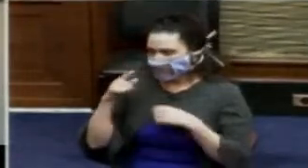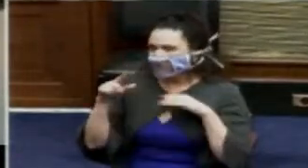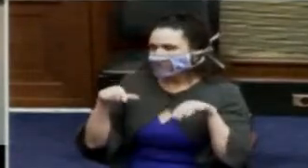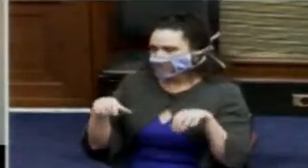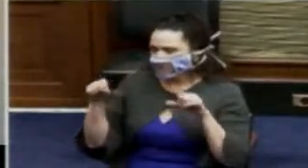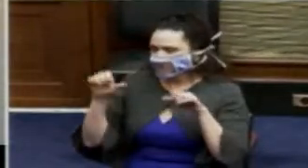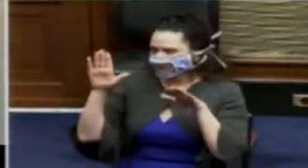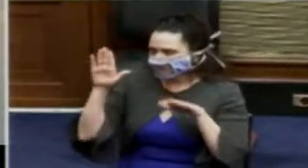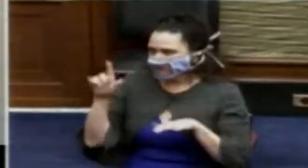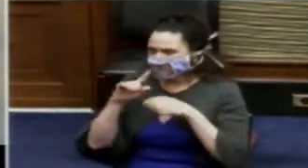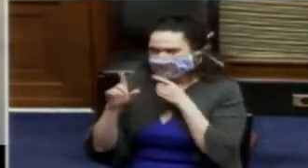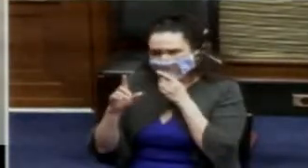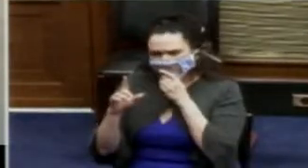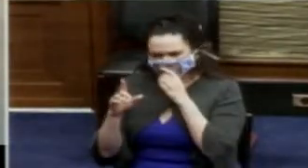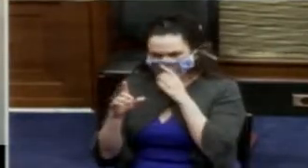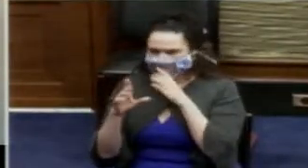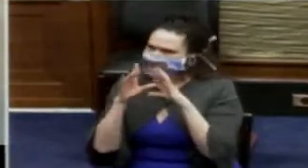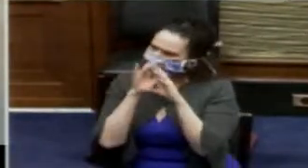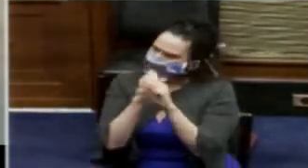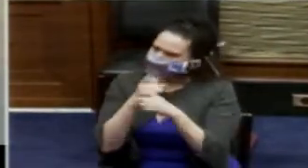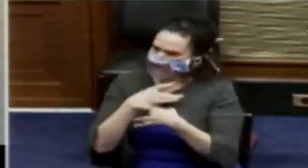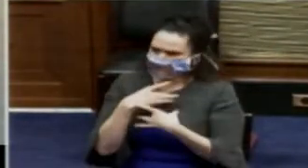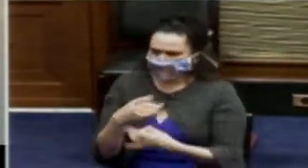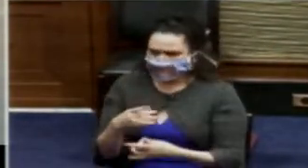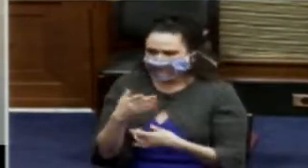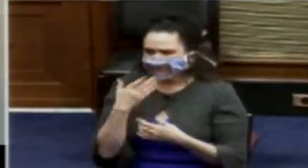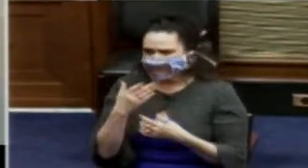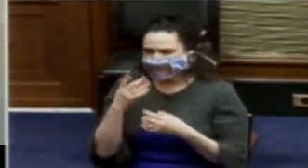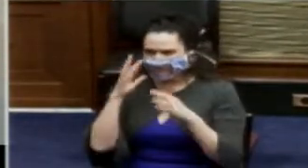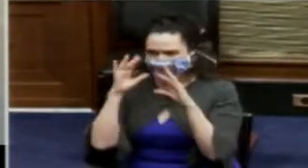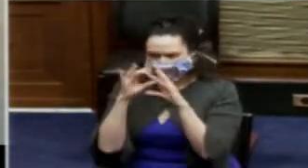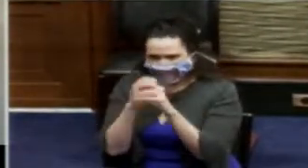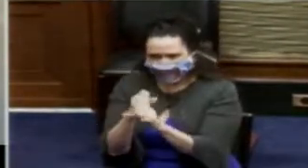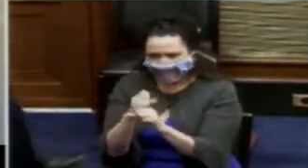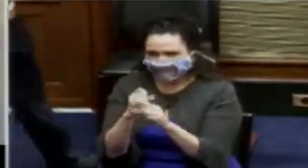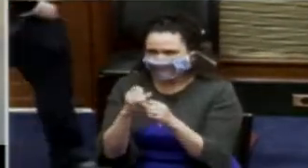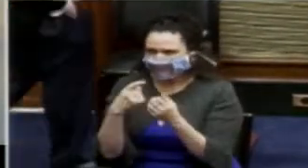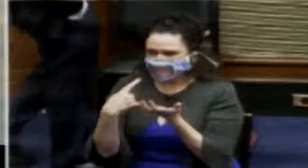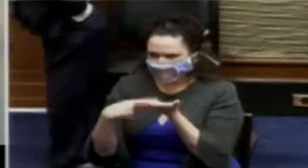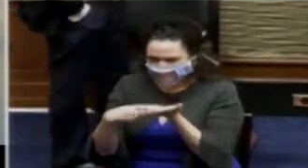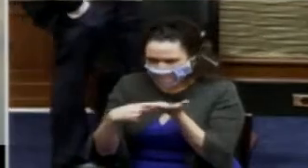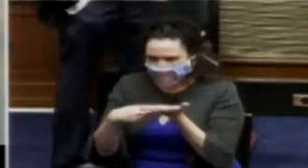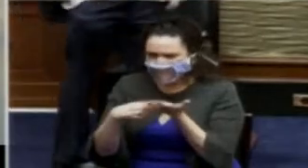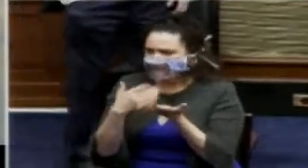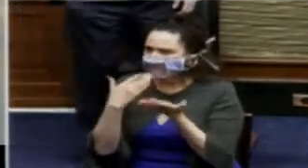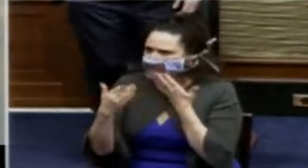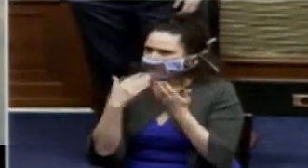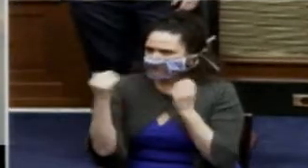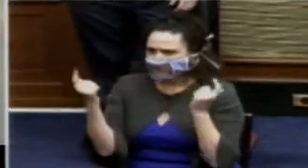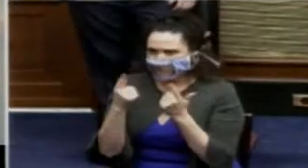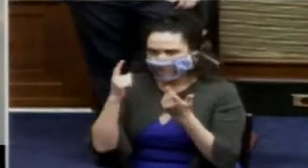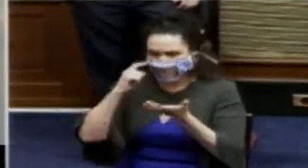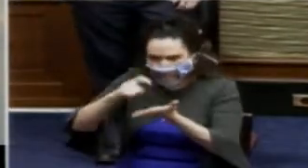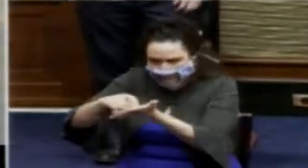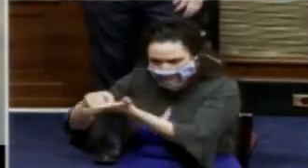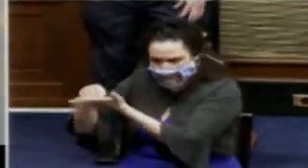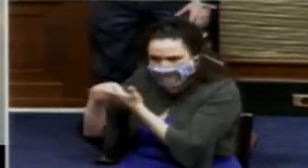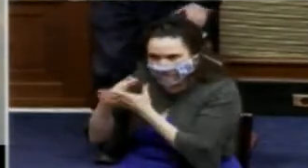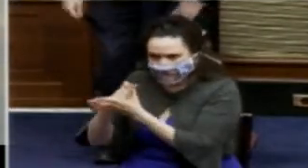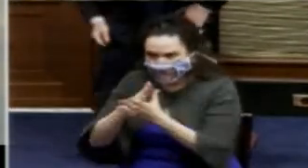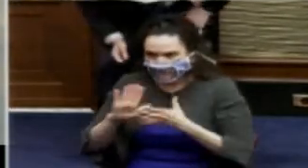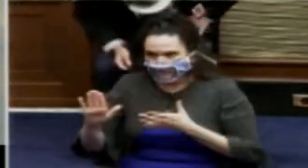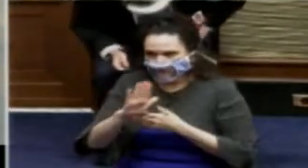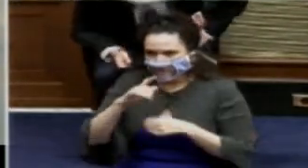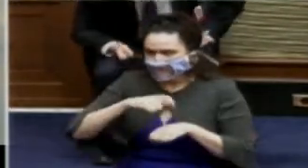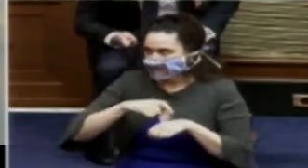find all this interesting. I want to thank fascinating, in fact. I want to thank all the witnesses for coming and sharing their time with us. I had a